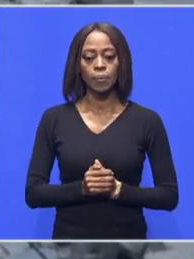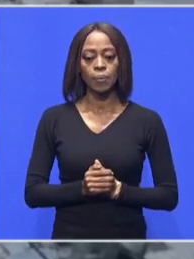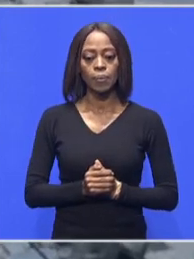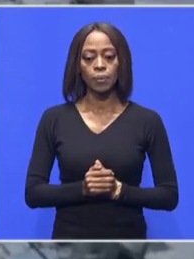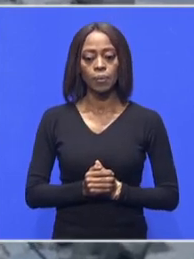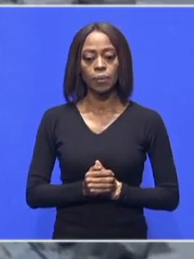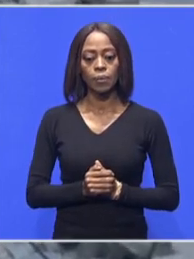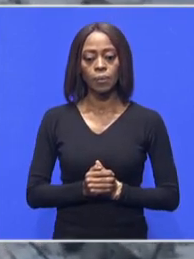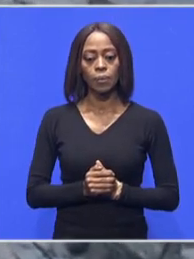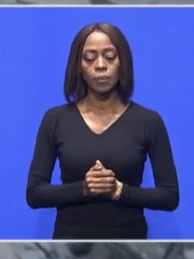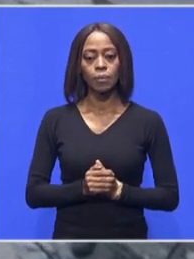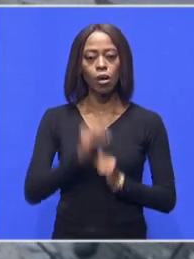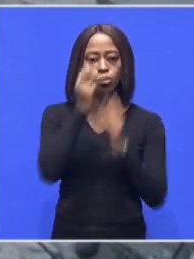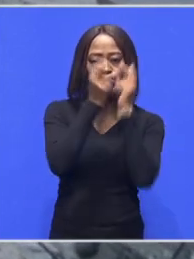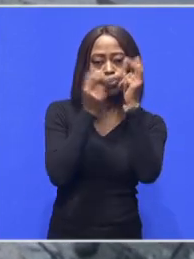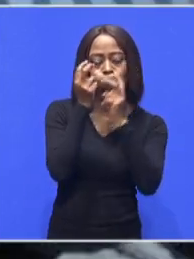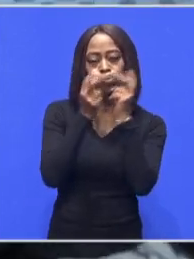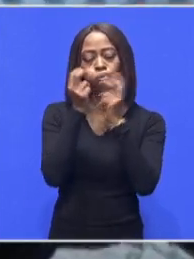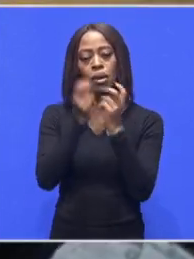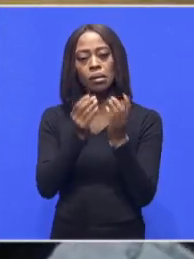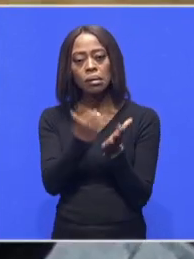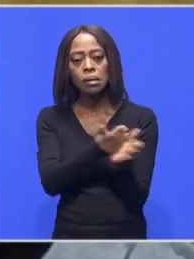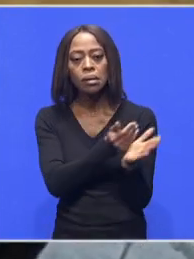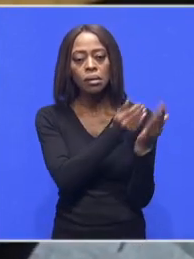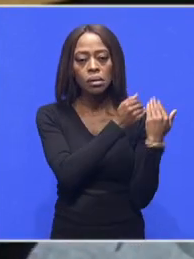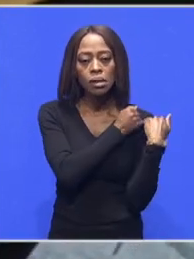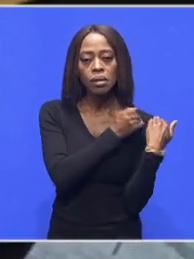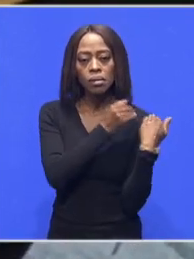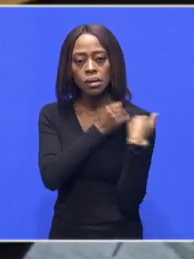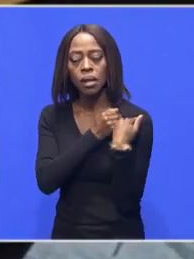search and rescue missions have descended into